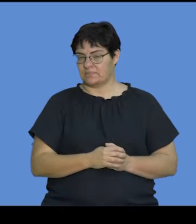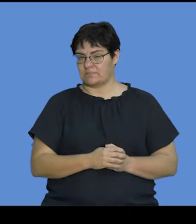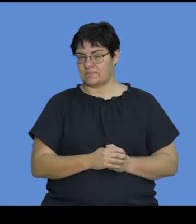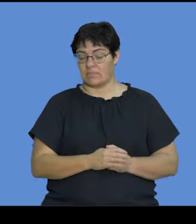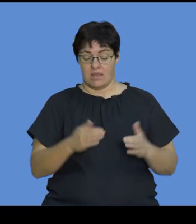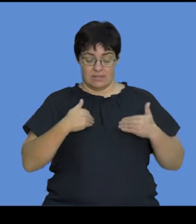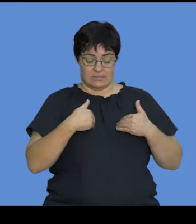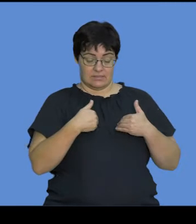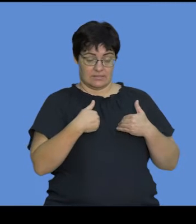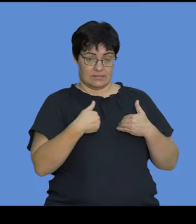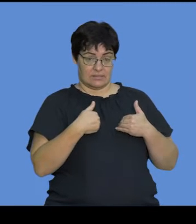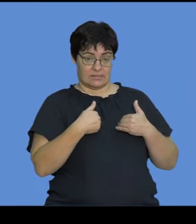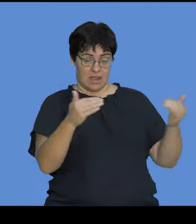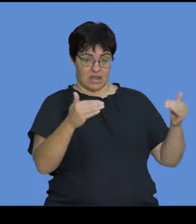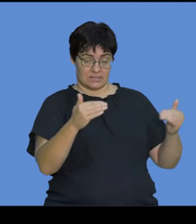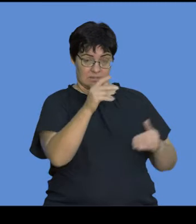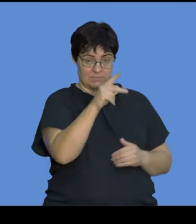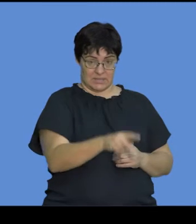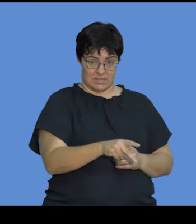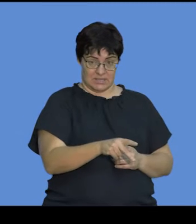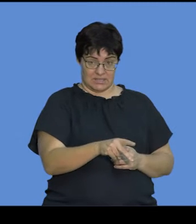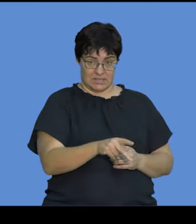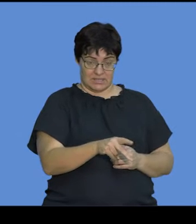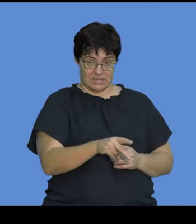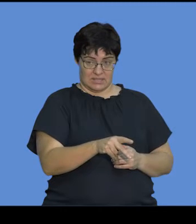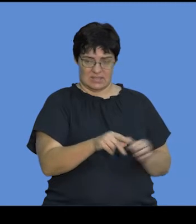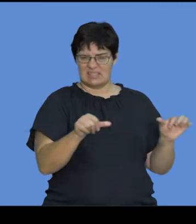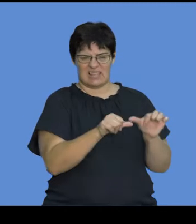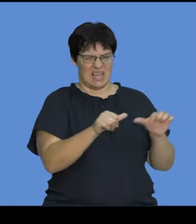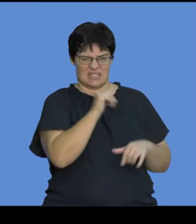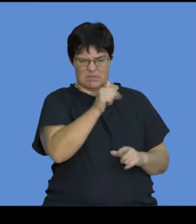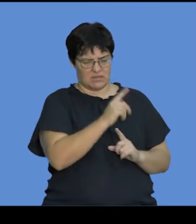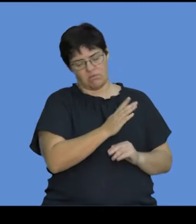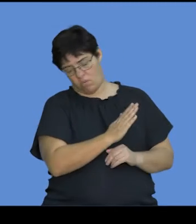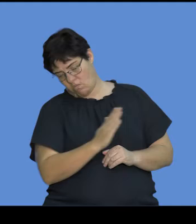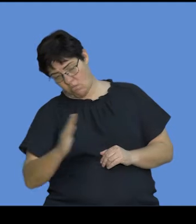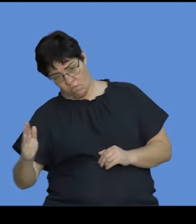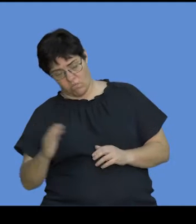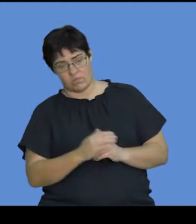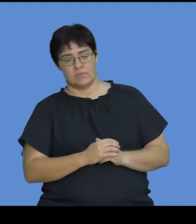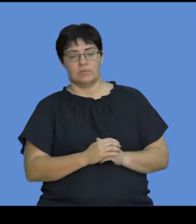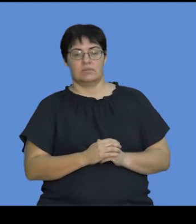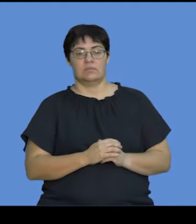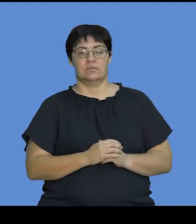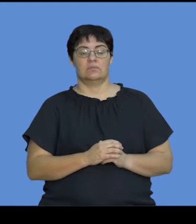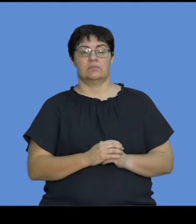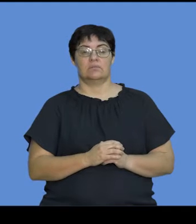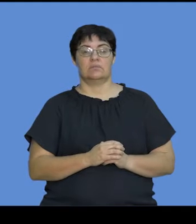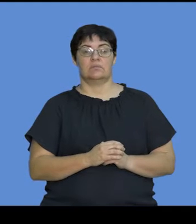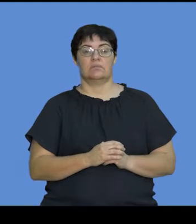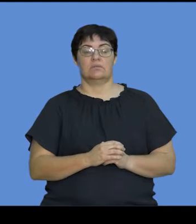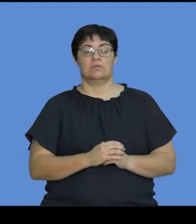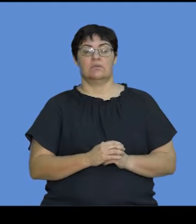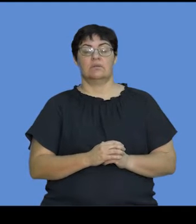initial momentum. I'm not going to worry about the size of it right now, okay? That's moving to the right. then